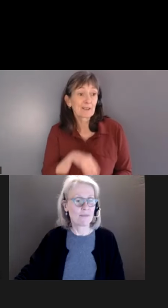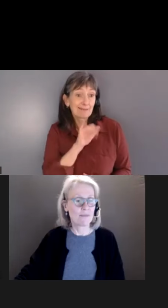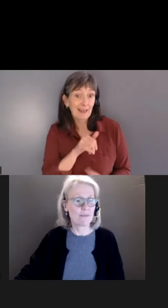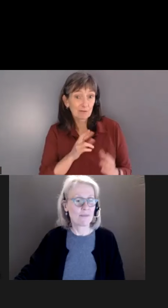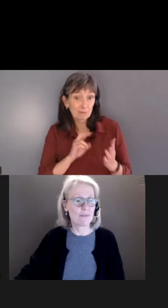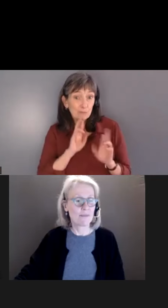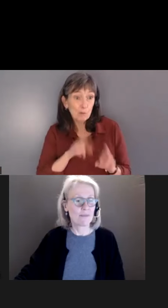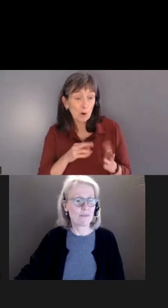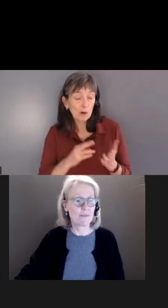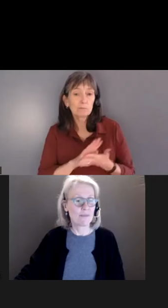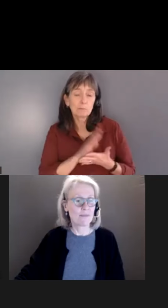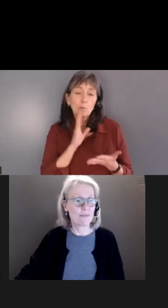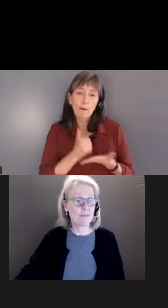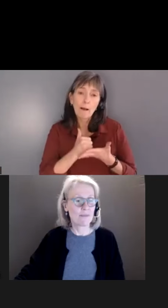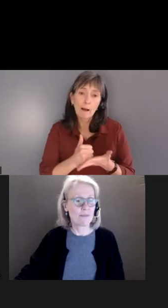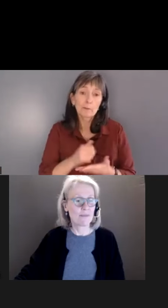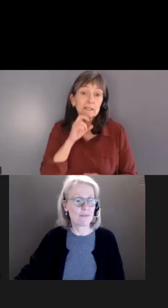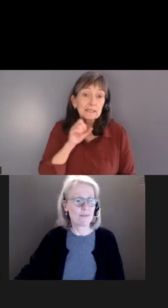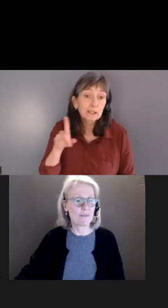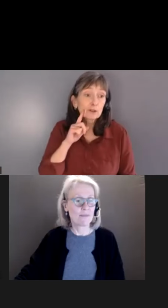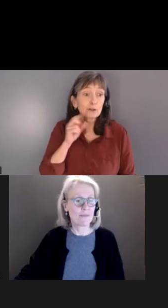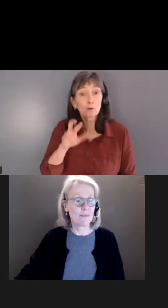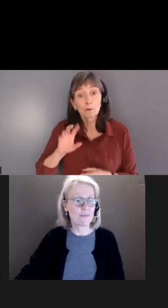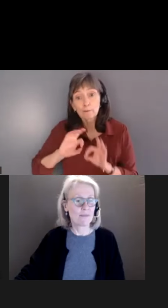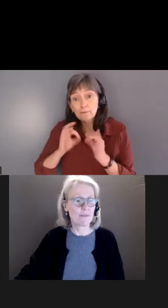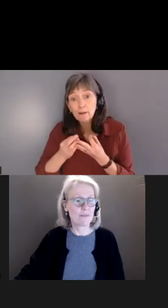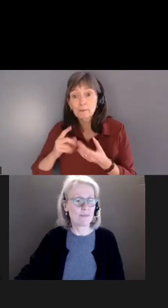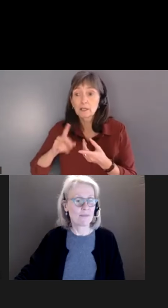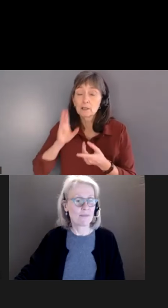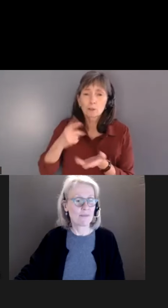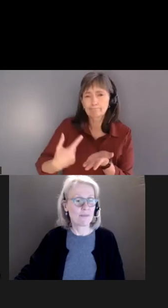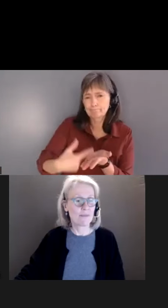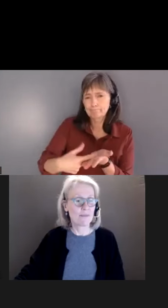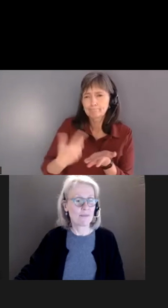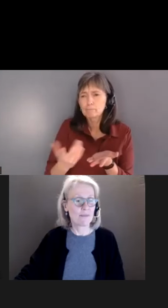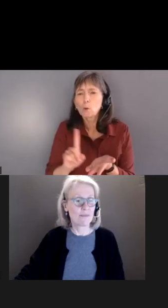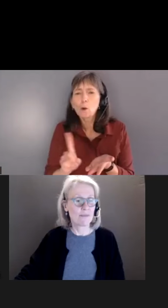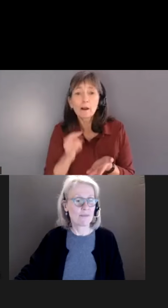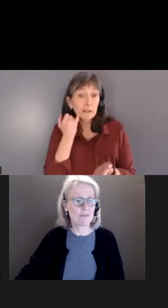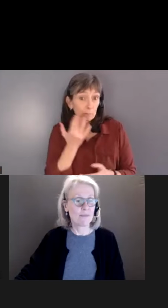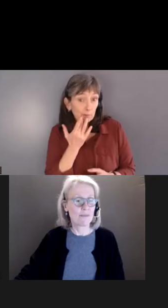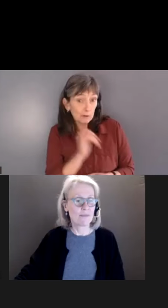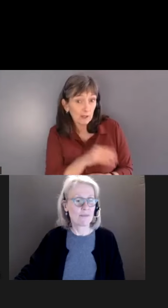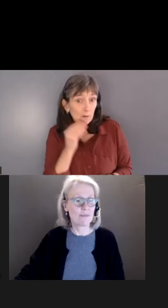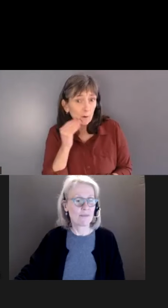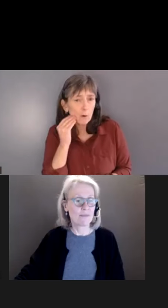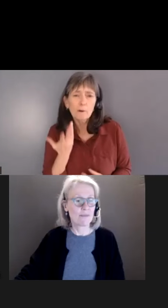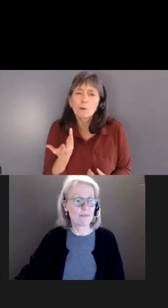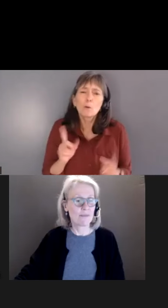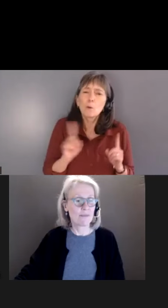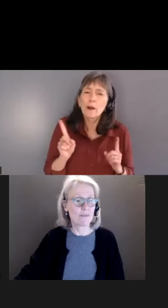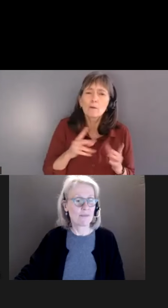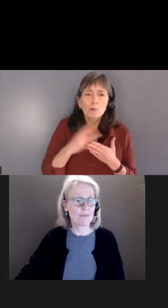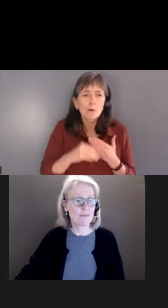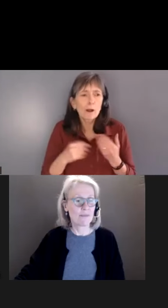adults and their loved ones looking to identify potential programs or services that they can draw on to better support themselves as they look to age in their